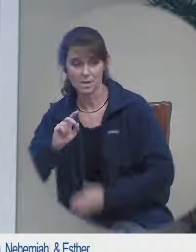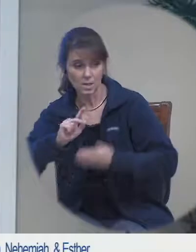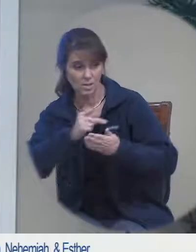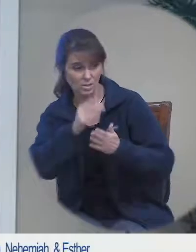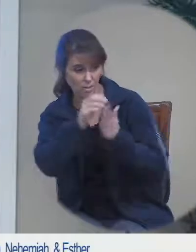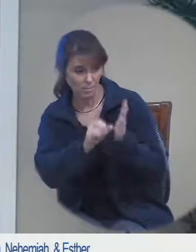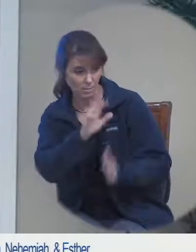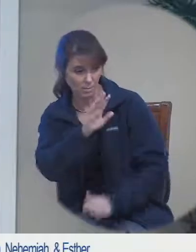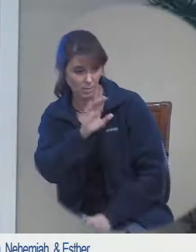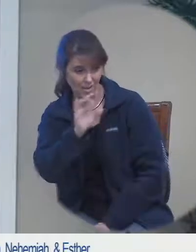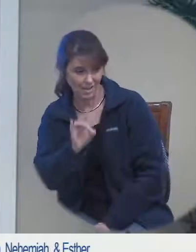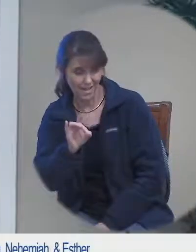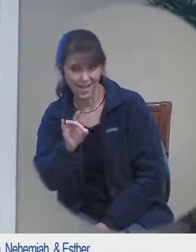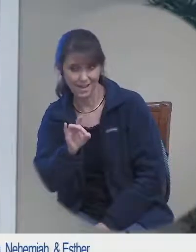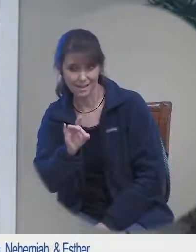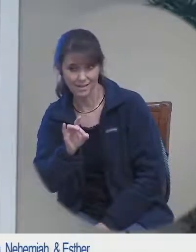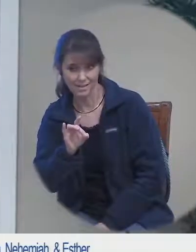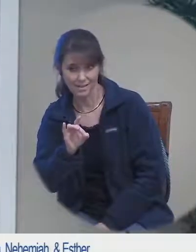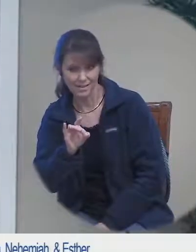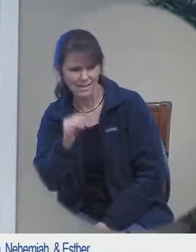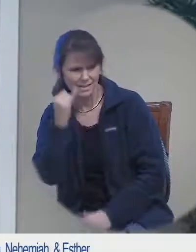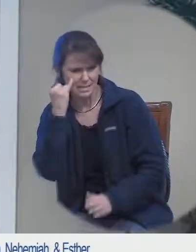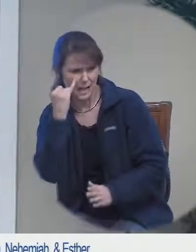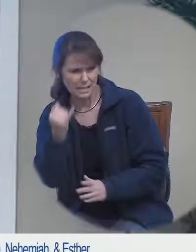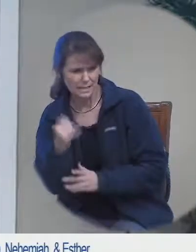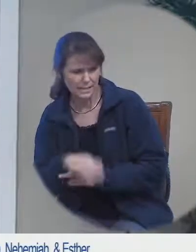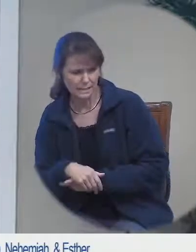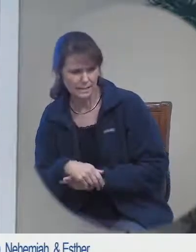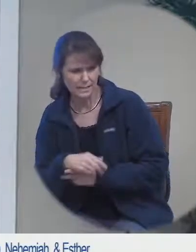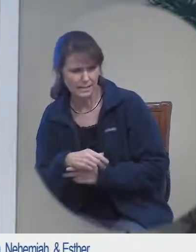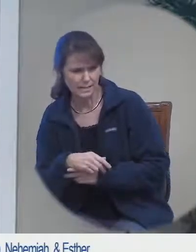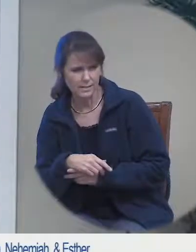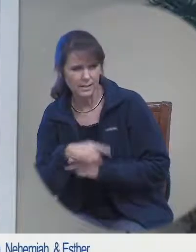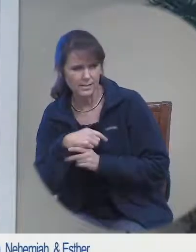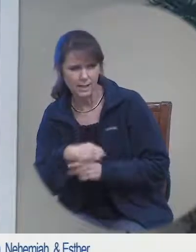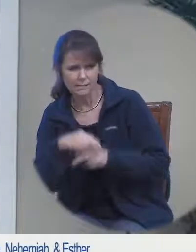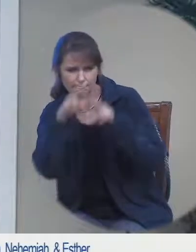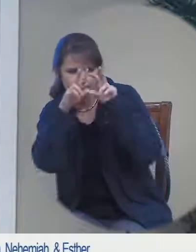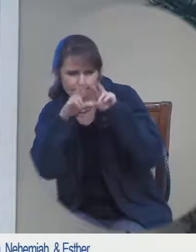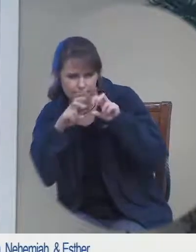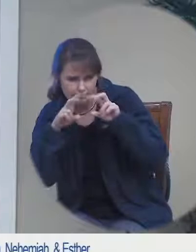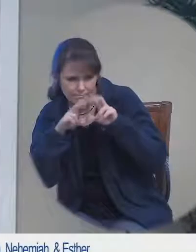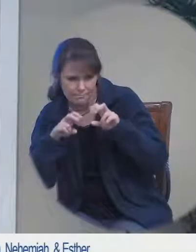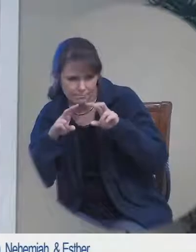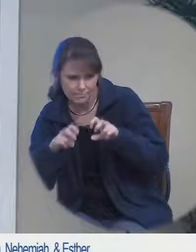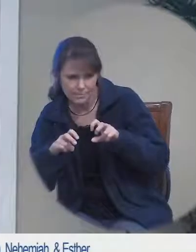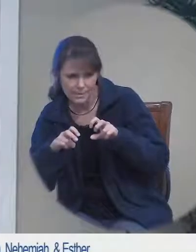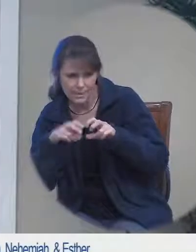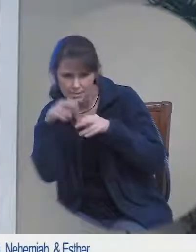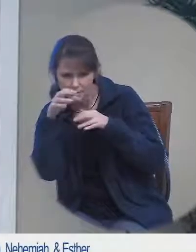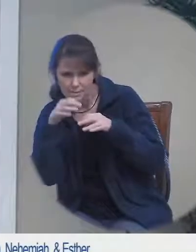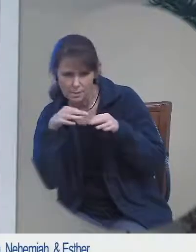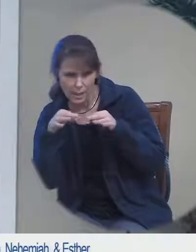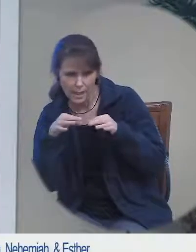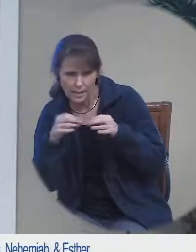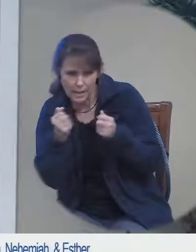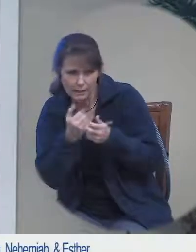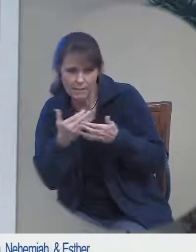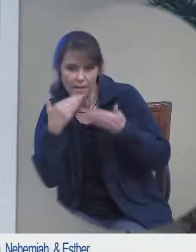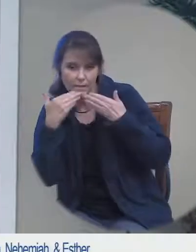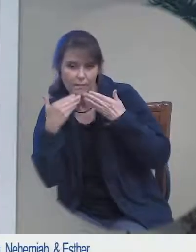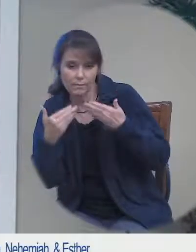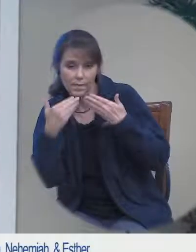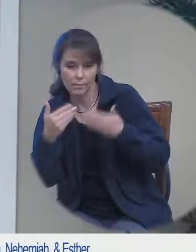it's found within this text, that idea of going through and just seeing things. That's the reason why we have holidays